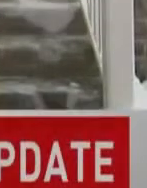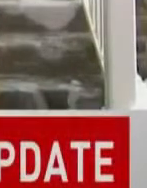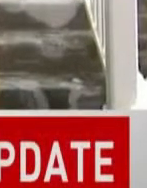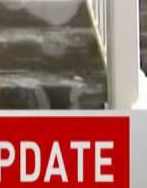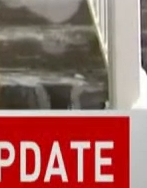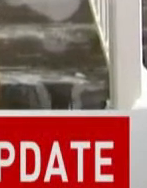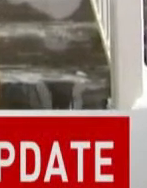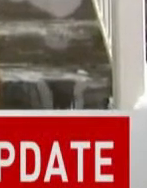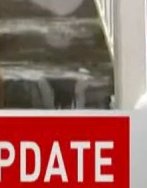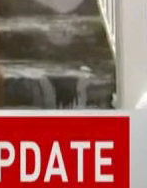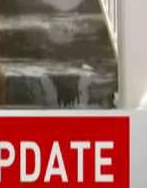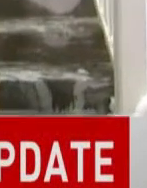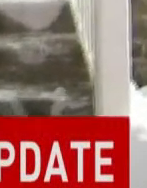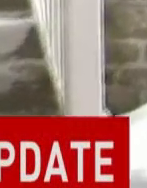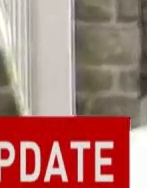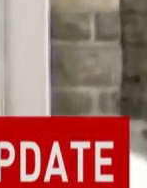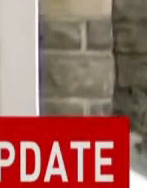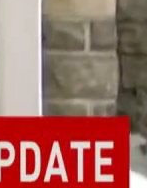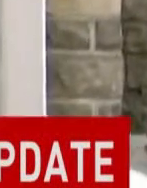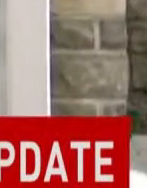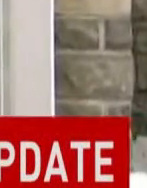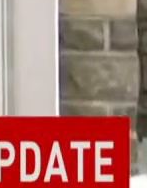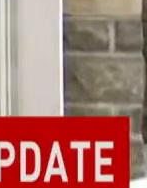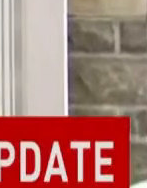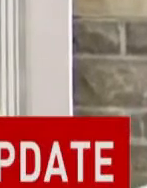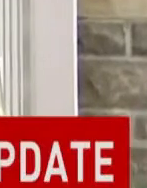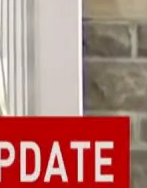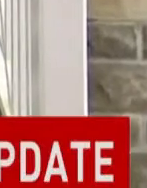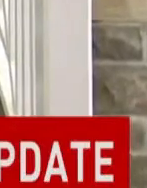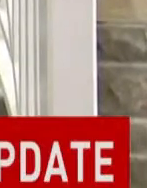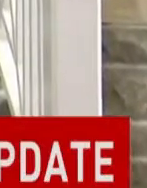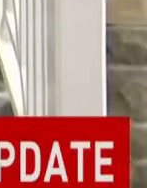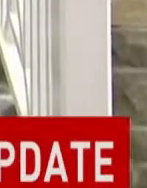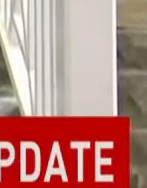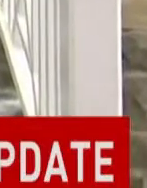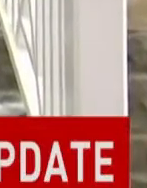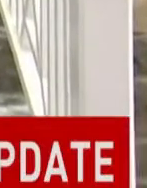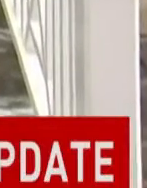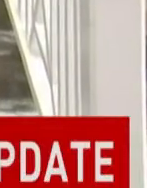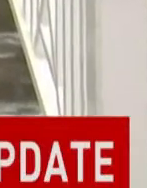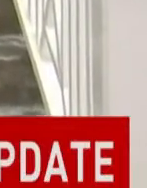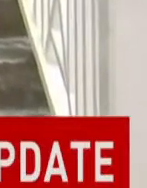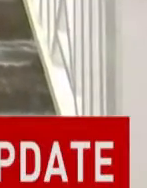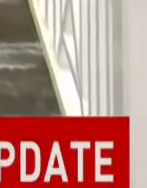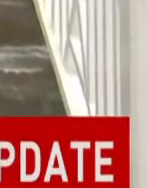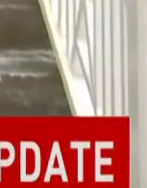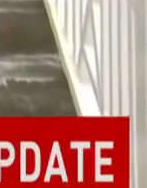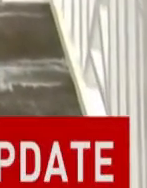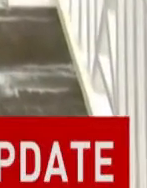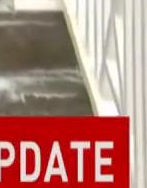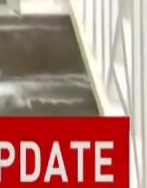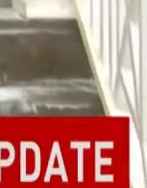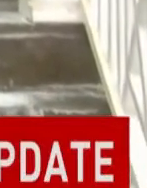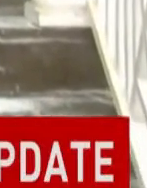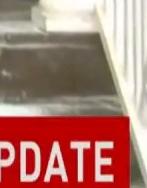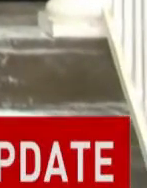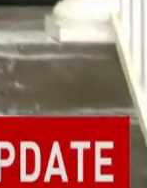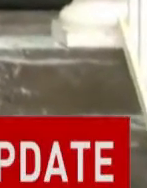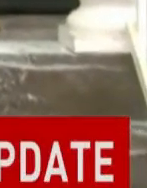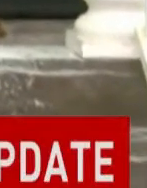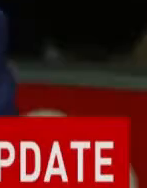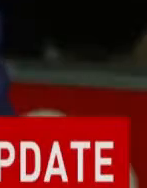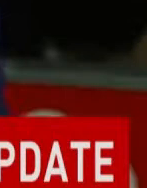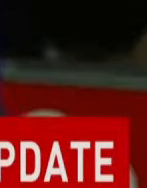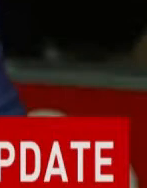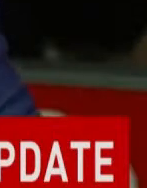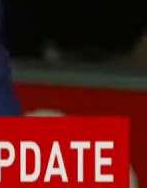But of course, opposition parties saying that they want more than that they want written assurances. So I'm sure the government's happy to have some good news today. Thank you, Catherine. We'll talk after.